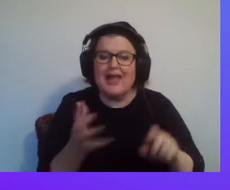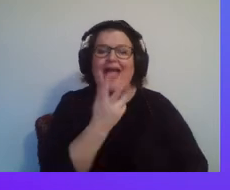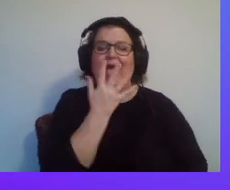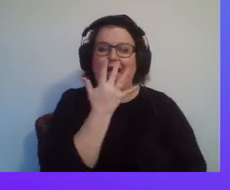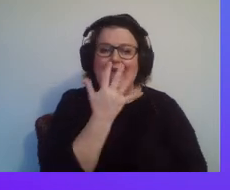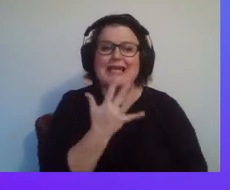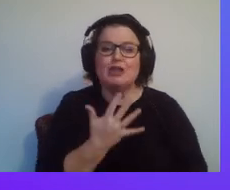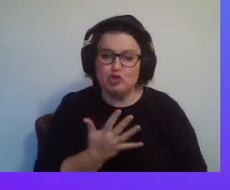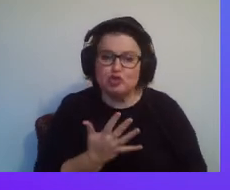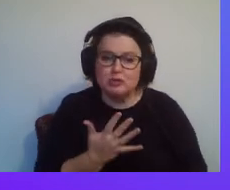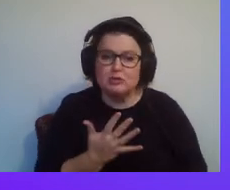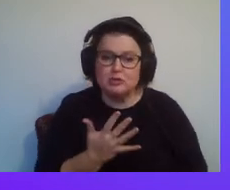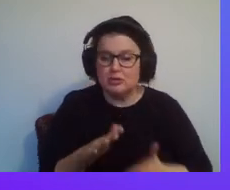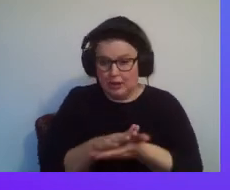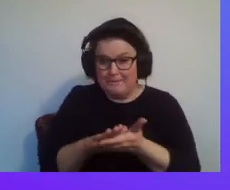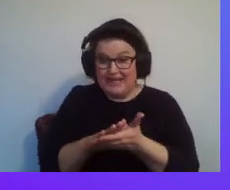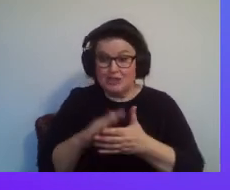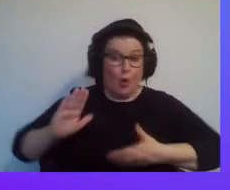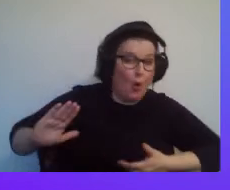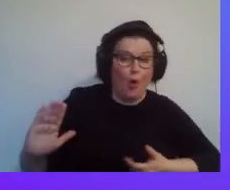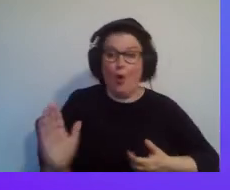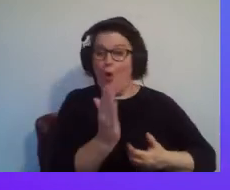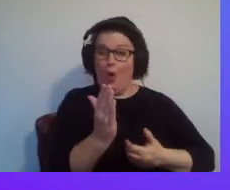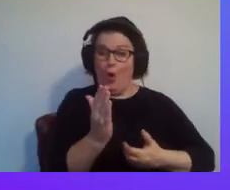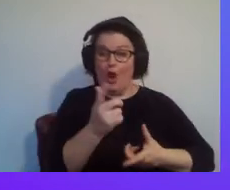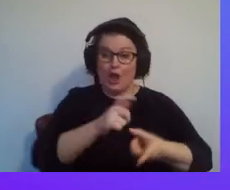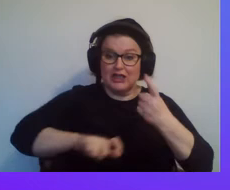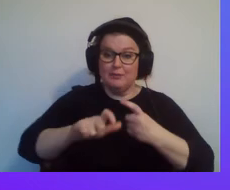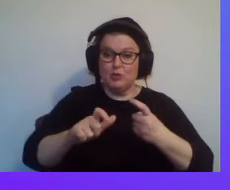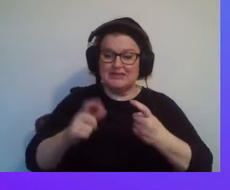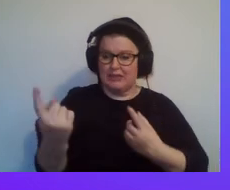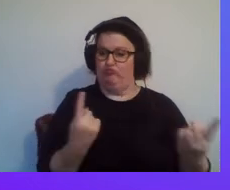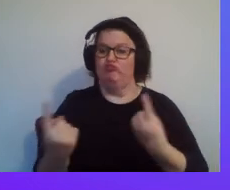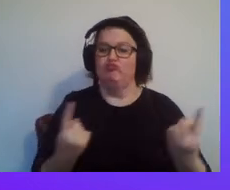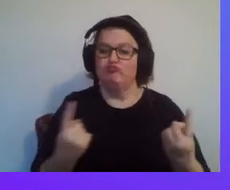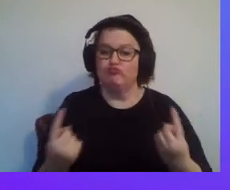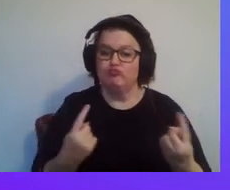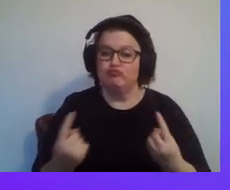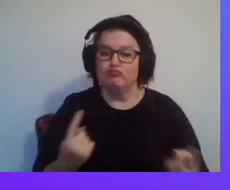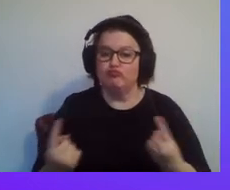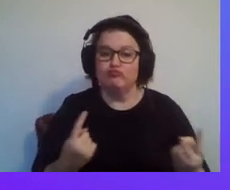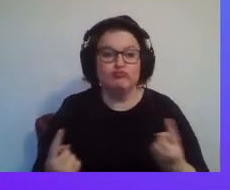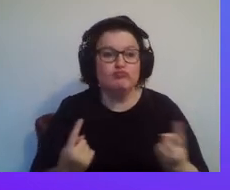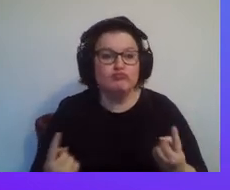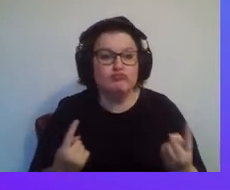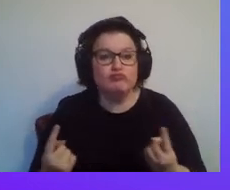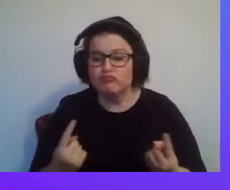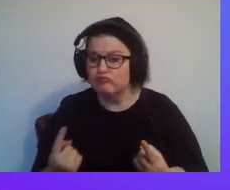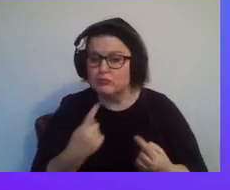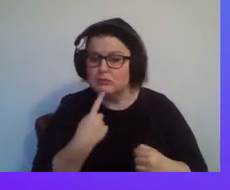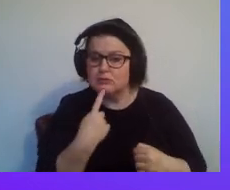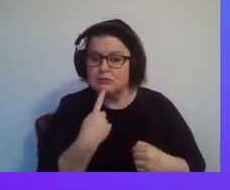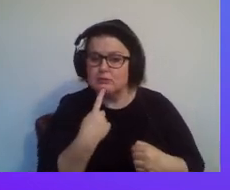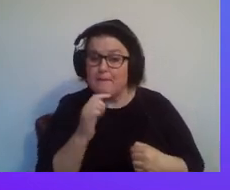is called and every community has a chance to take up the vaccine. And as you say, Eddie, we are seeing data now that suggests that in some of those